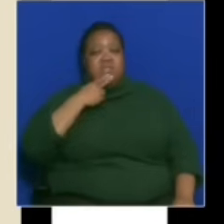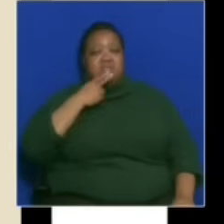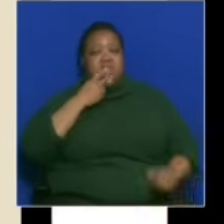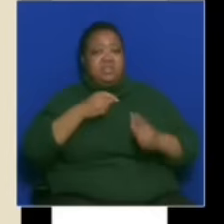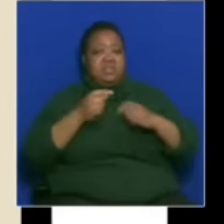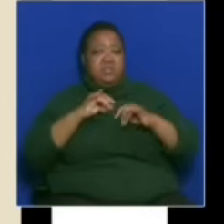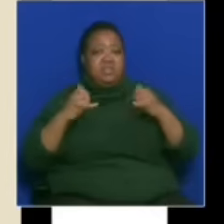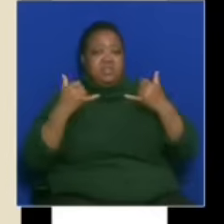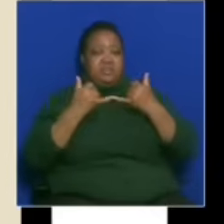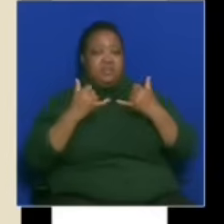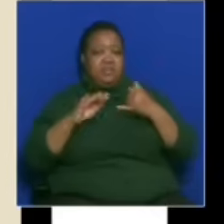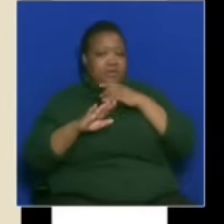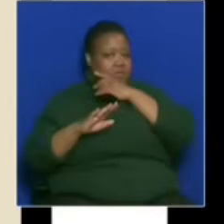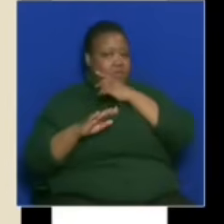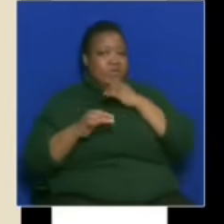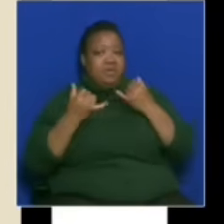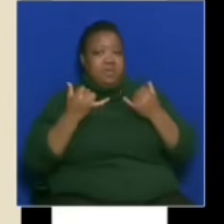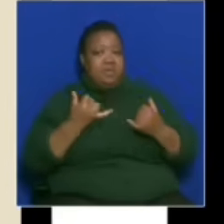What was on?